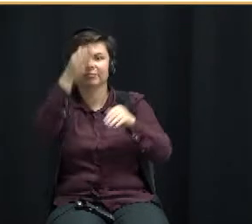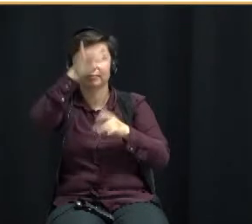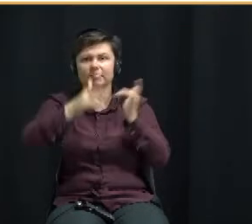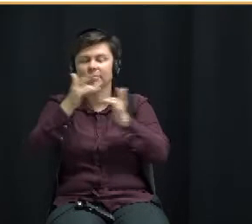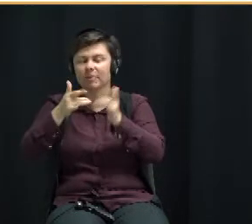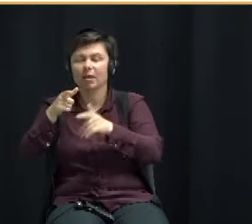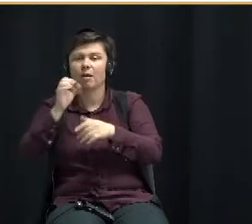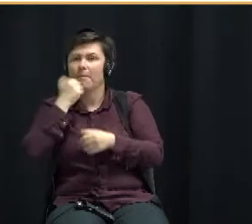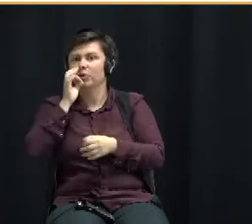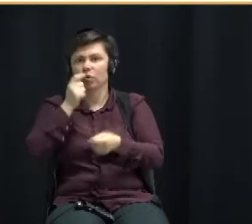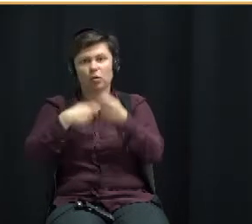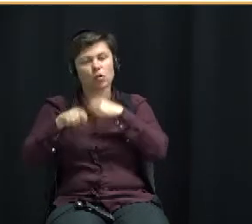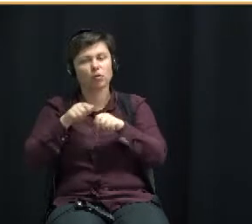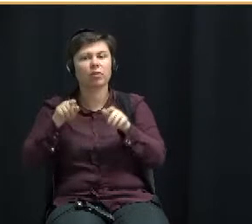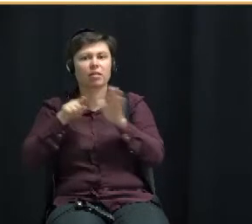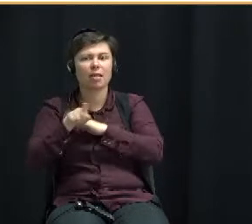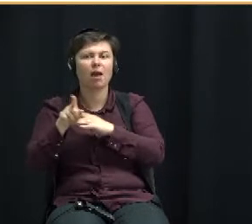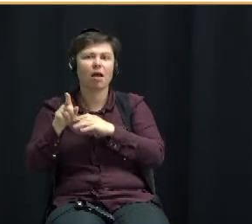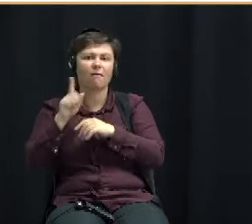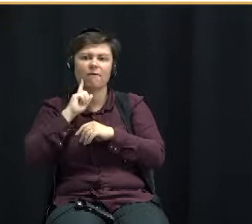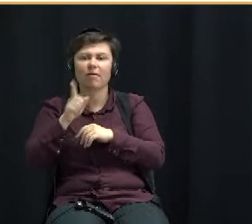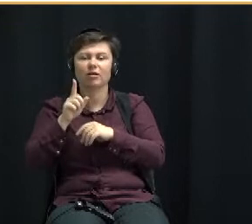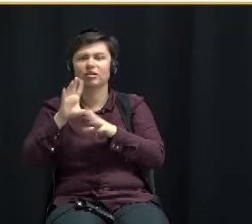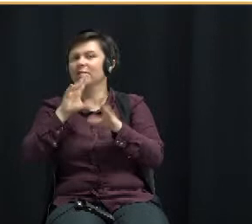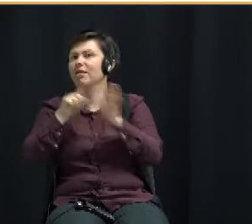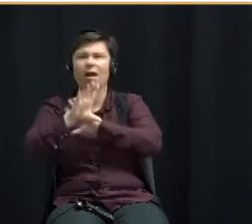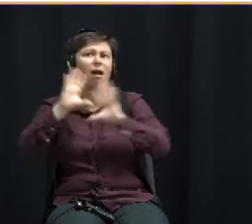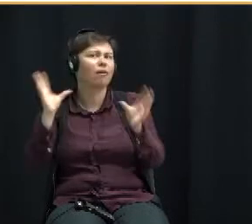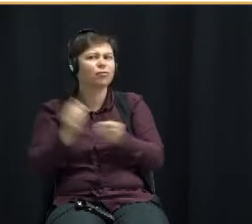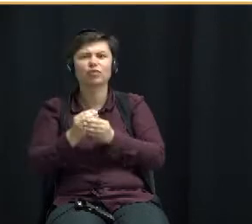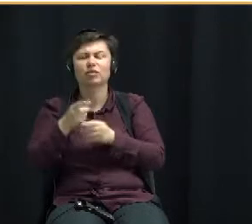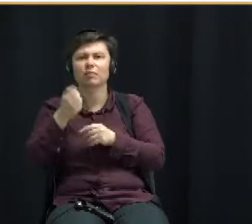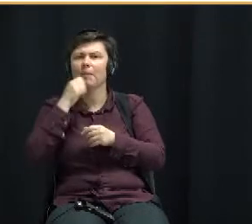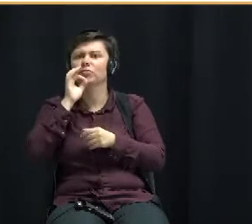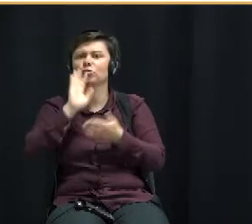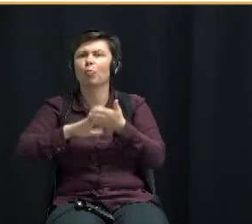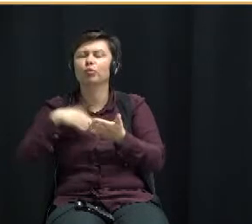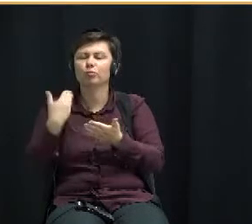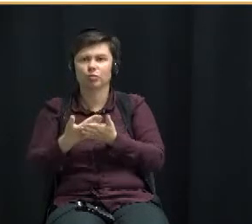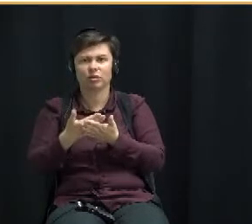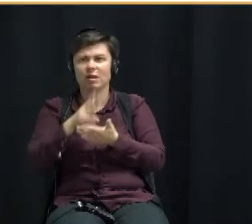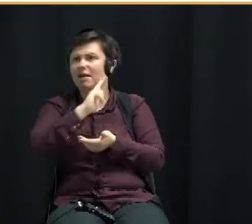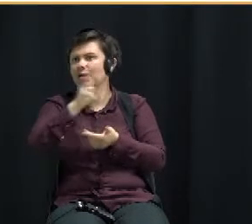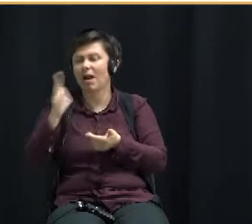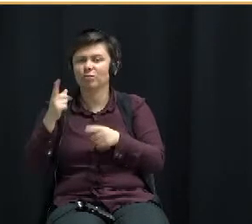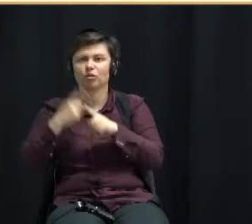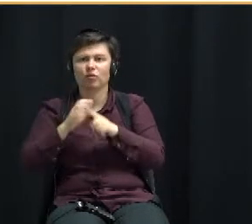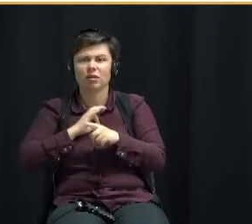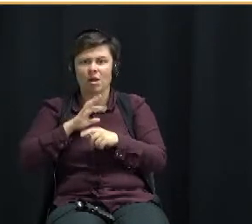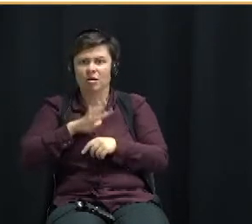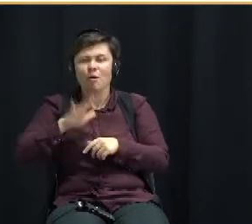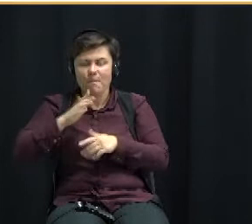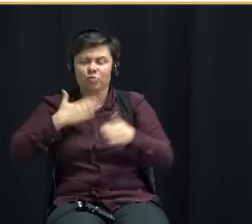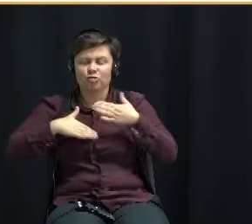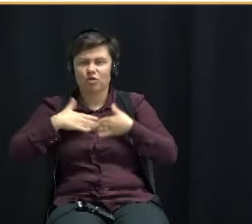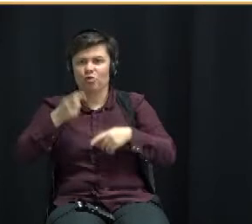actually enjoy the fantastic nature that was in the beginning very inaccessible for most,